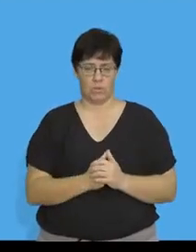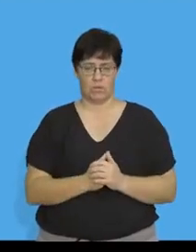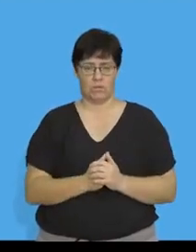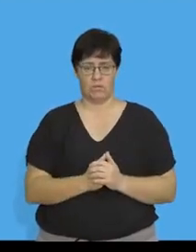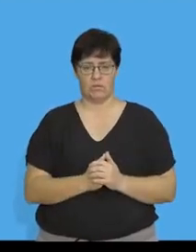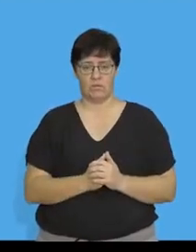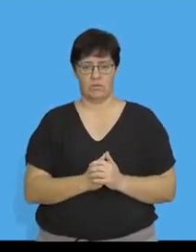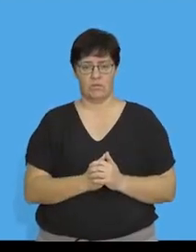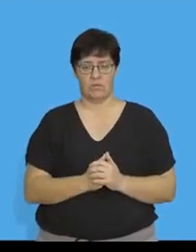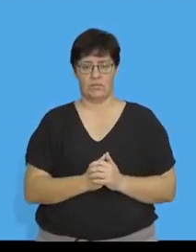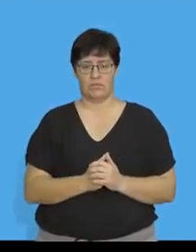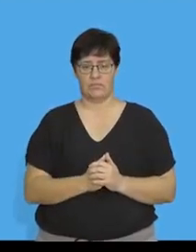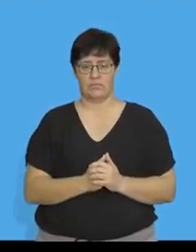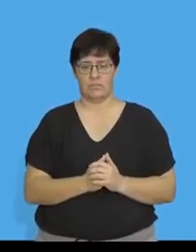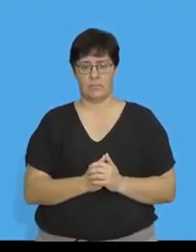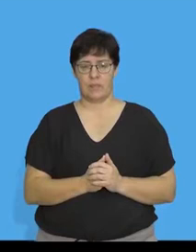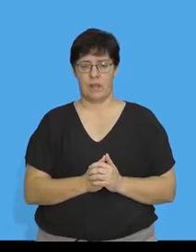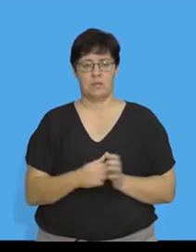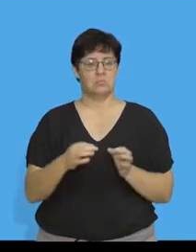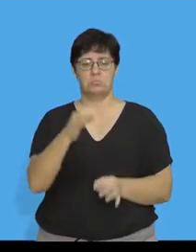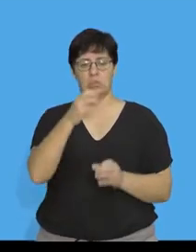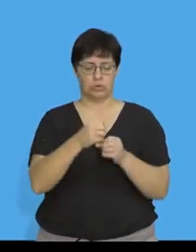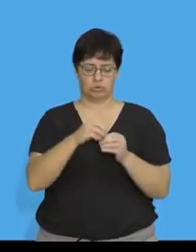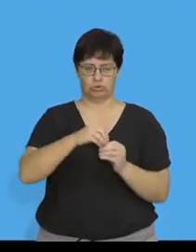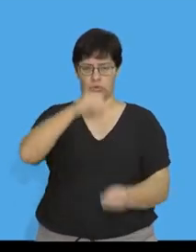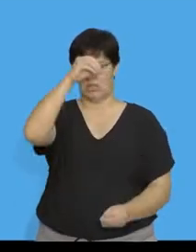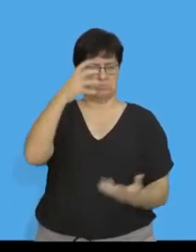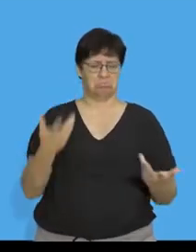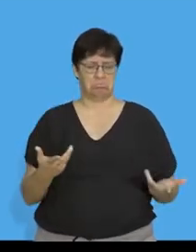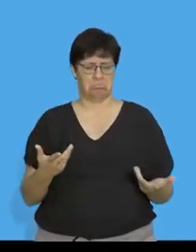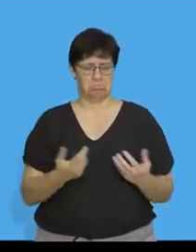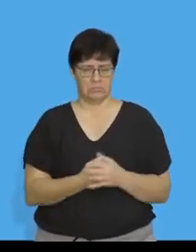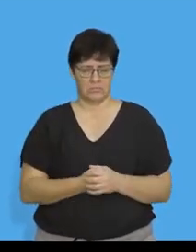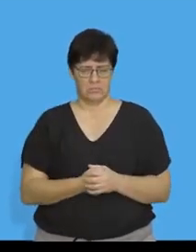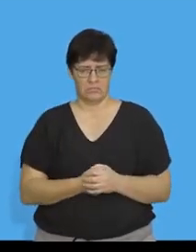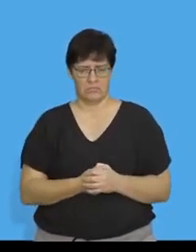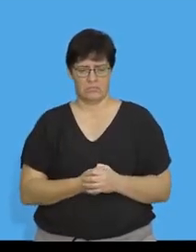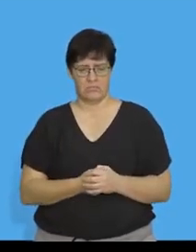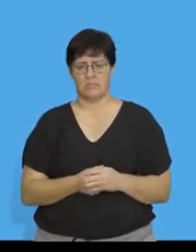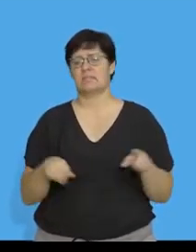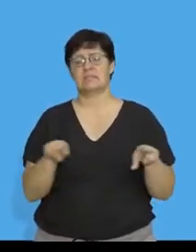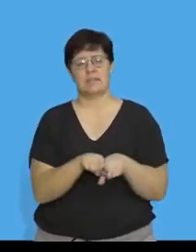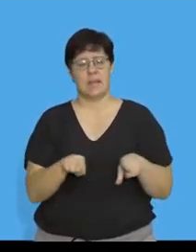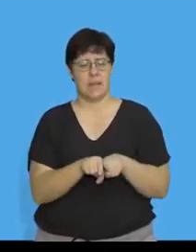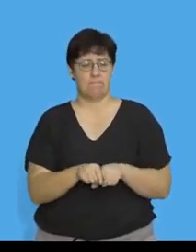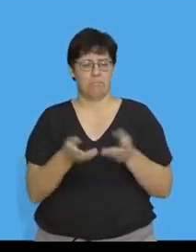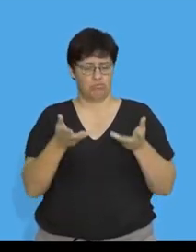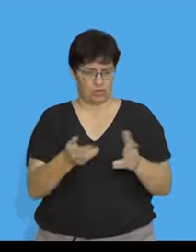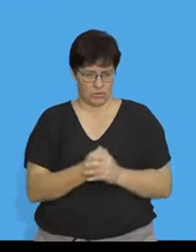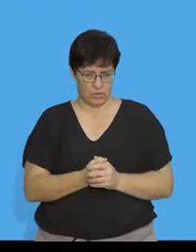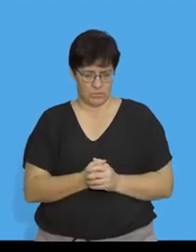data. And so what is happening to the pressure? The pressure, you'll see, is